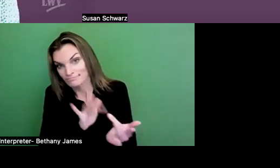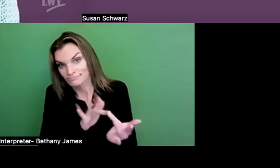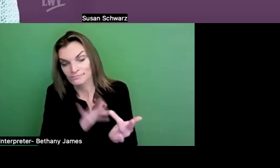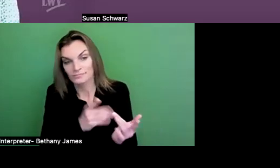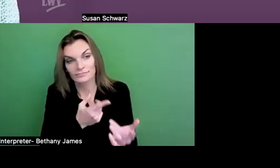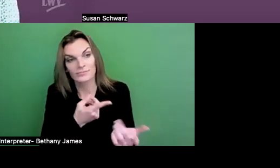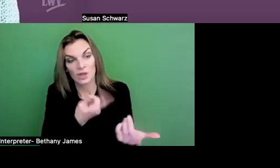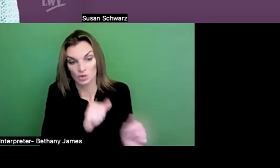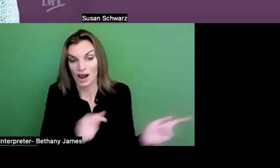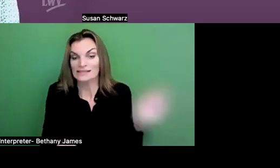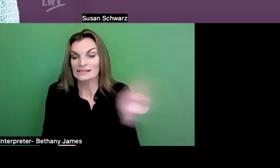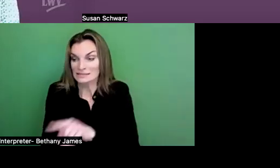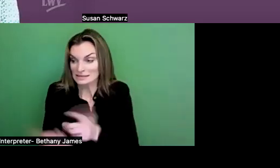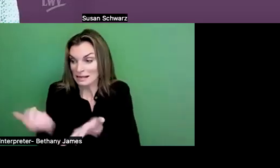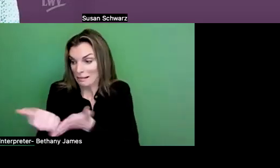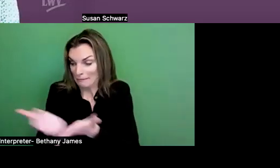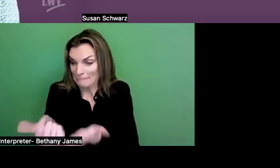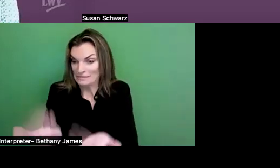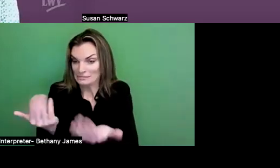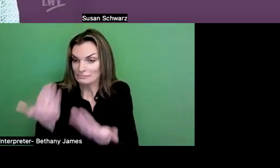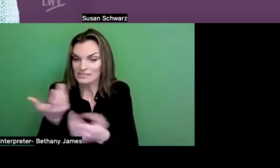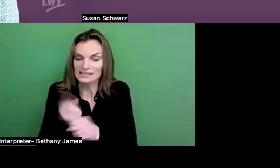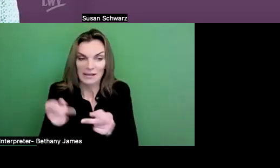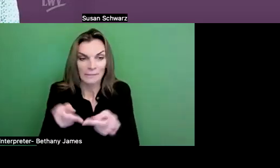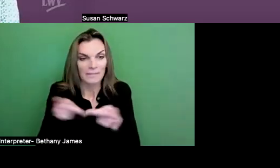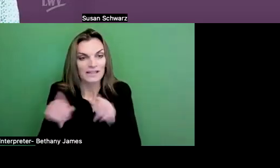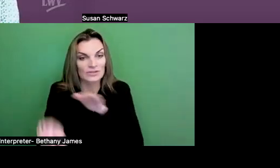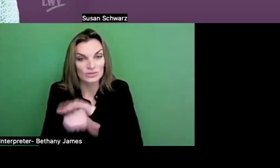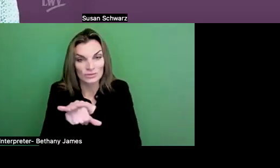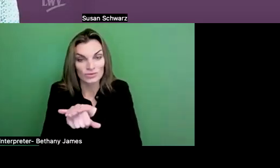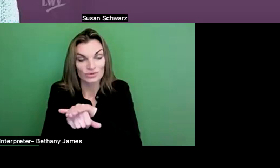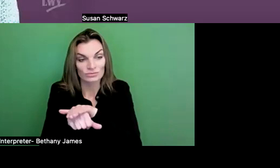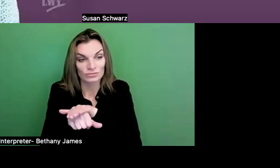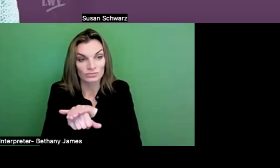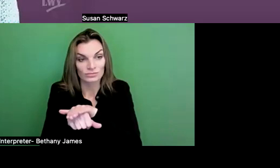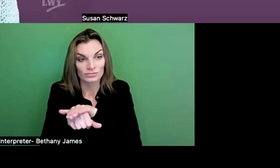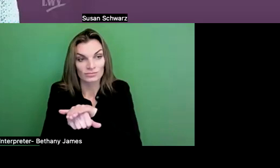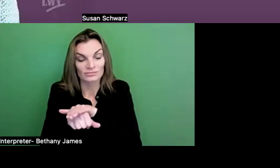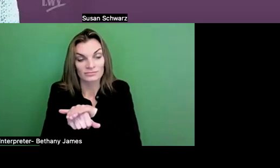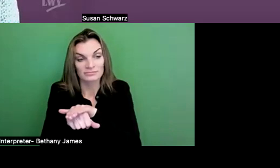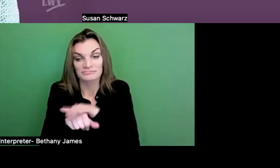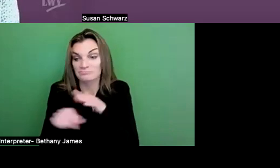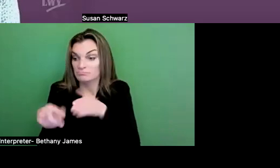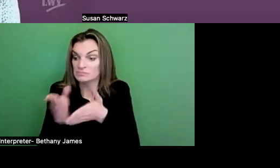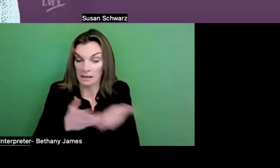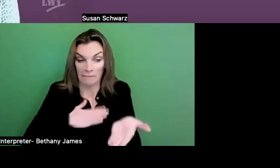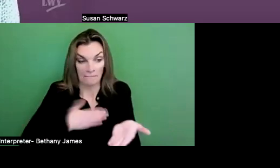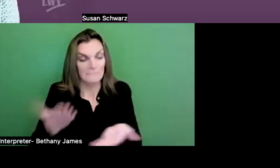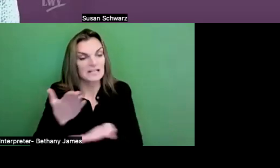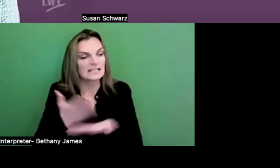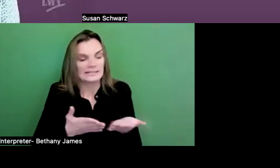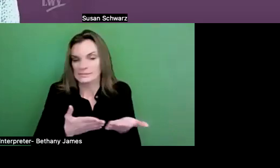to a safe place and get them some shelter, and they don't always agree to go,